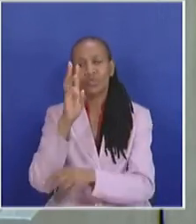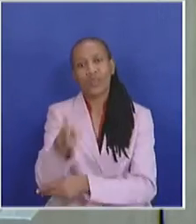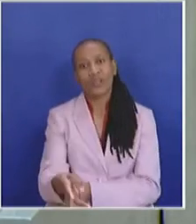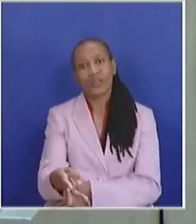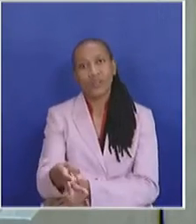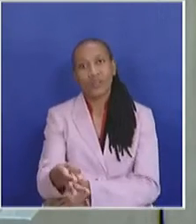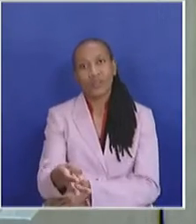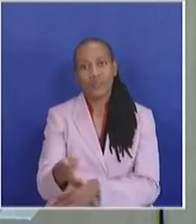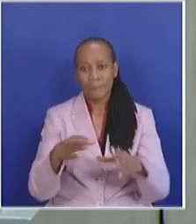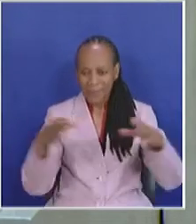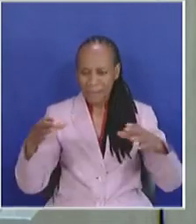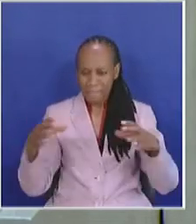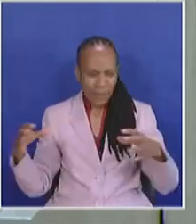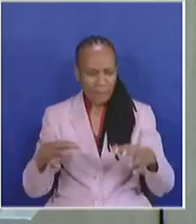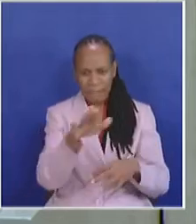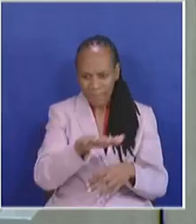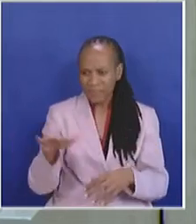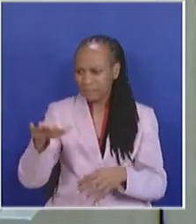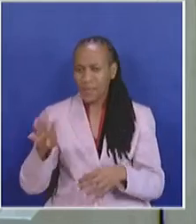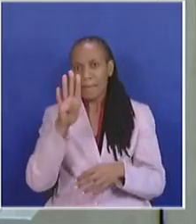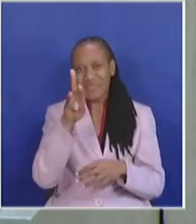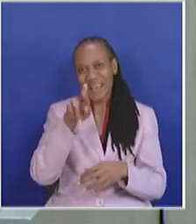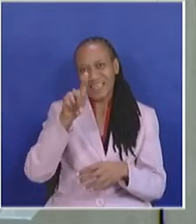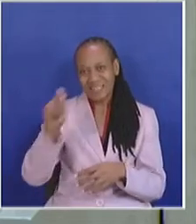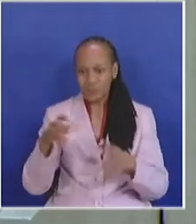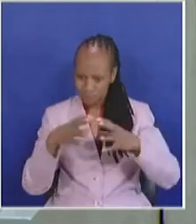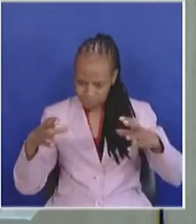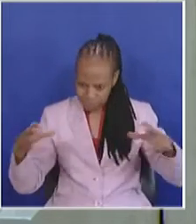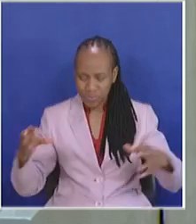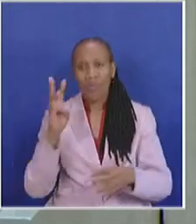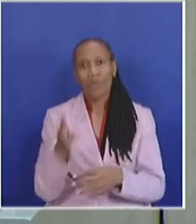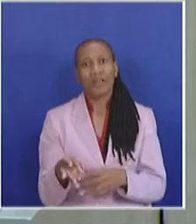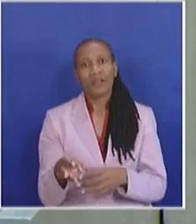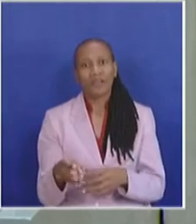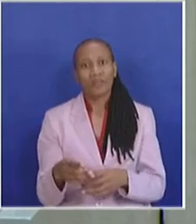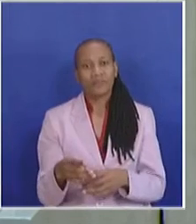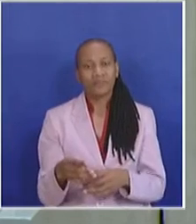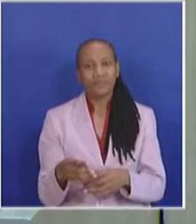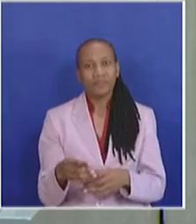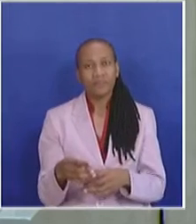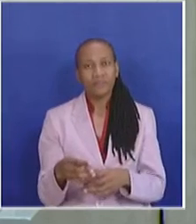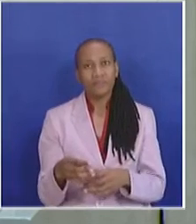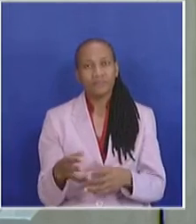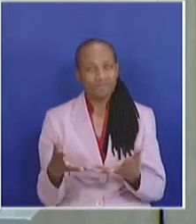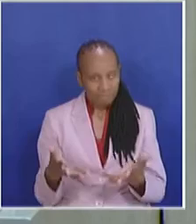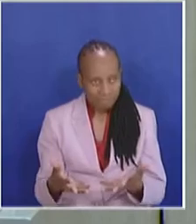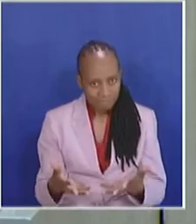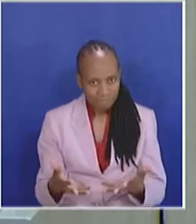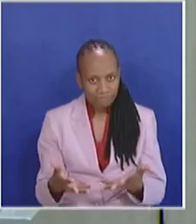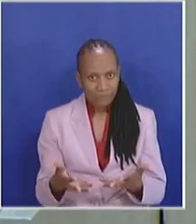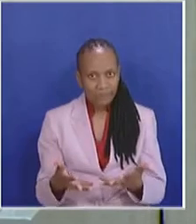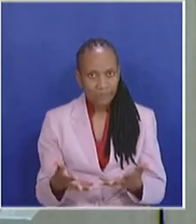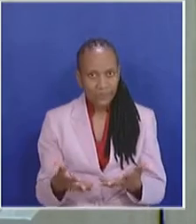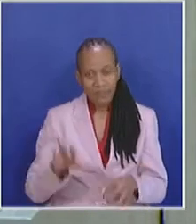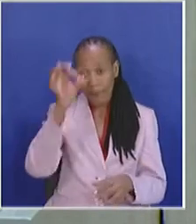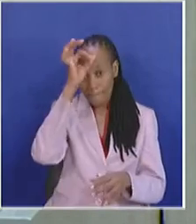Gautrain extension and expansion, the BRT expansion as well, as it has been cited by the minister, the